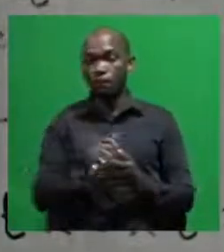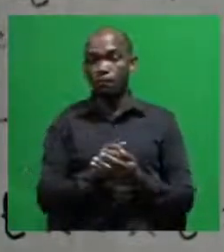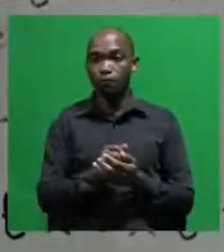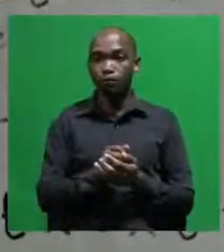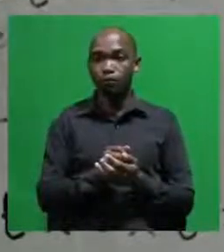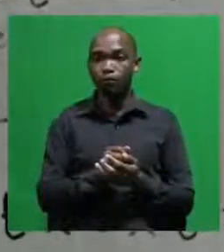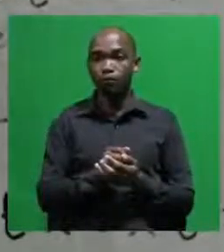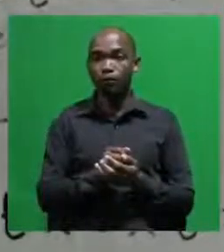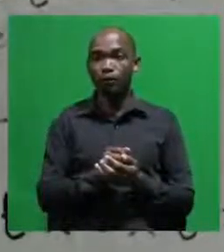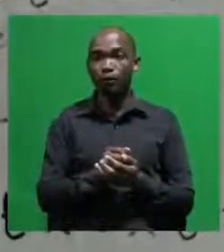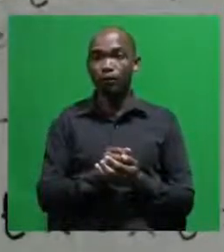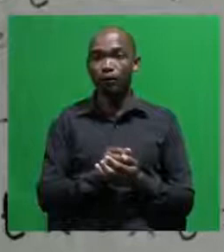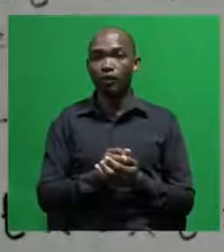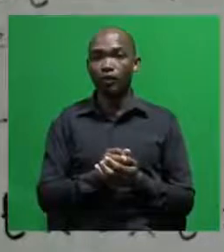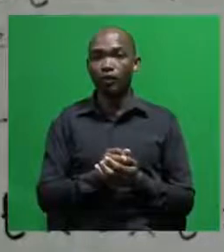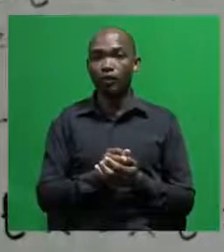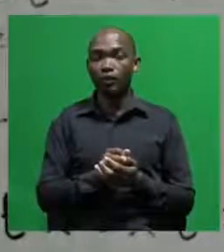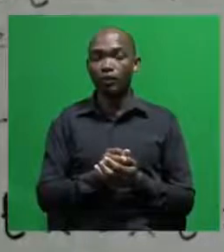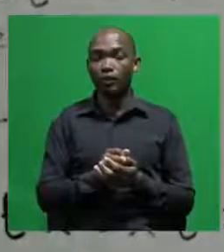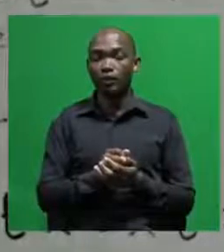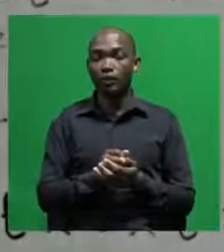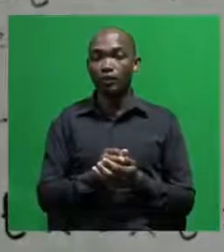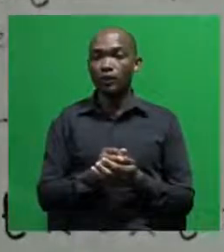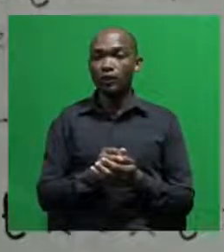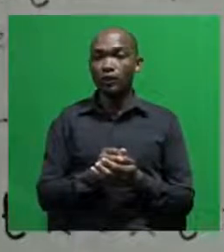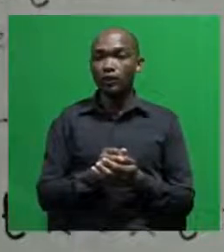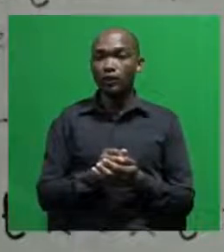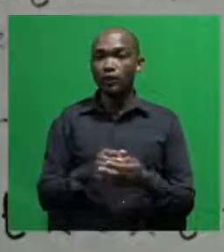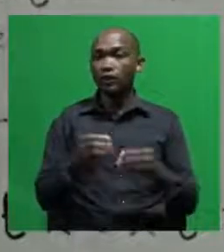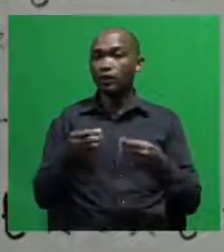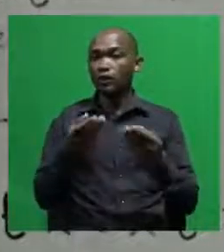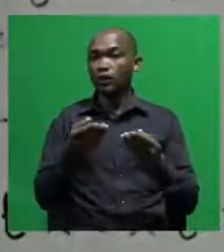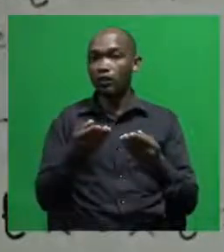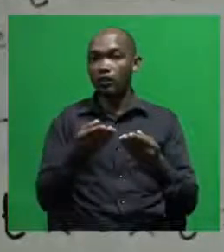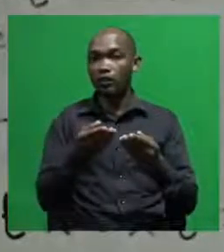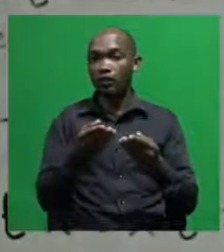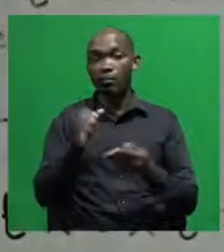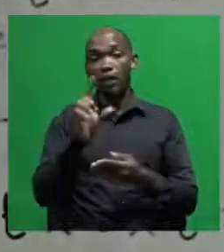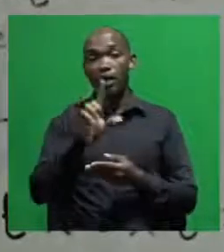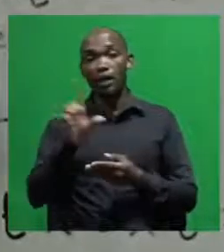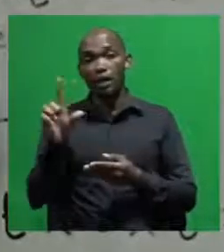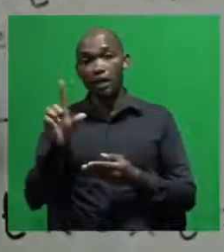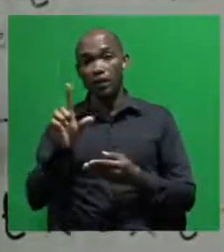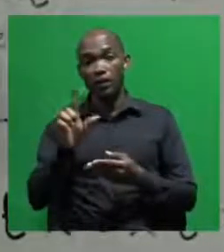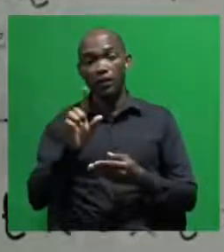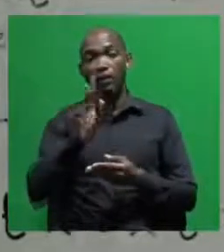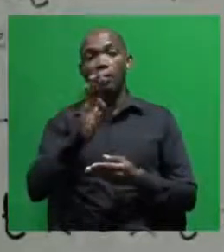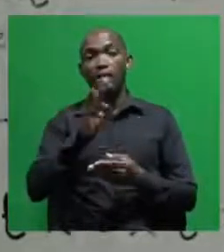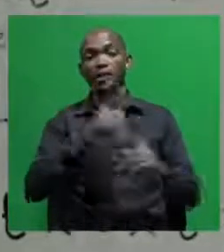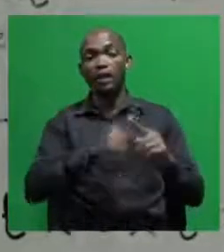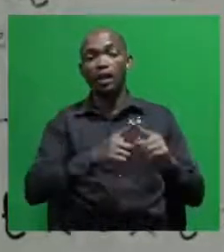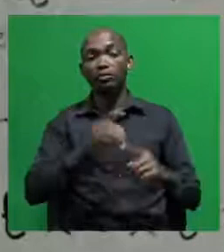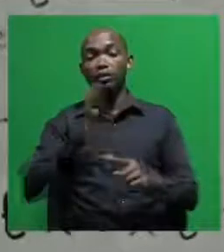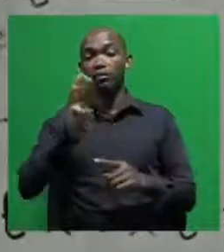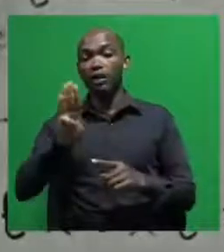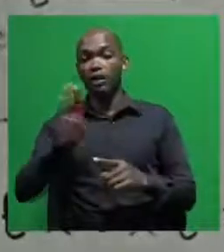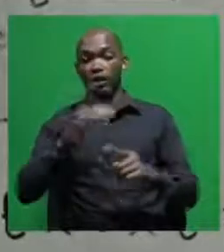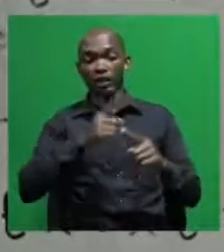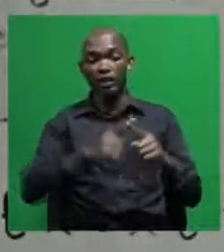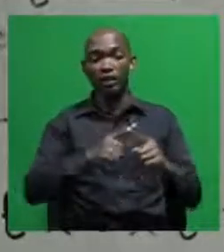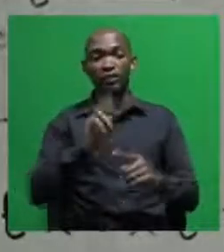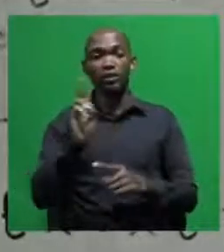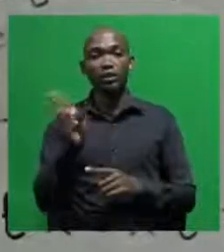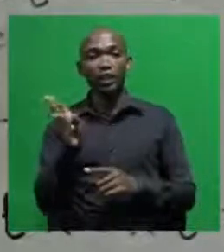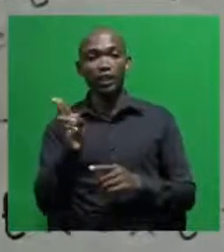we have to remember that the formula for the volume of the rectangular object is given by